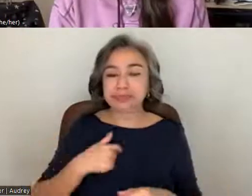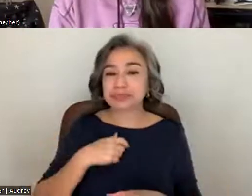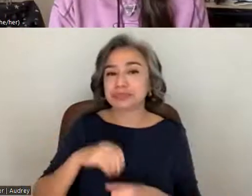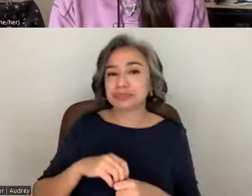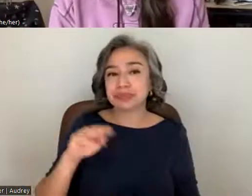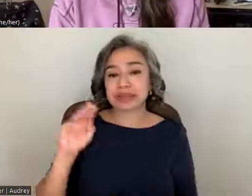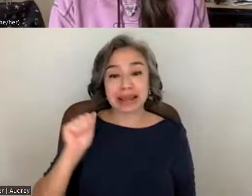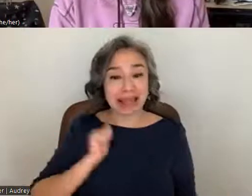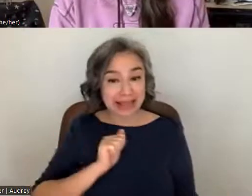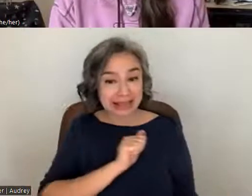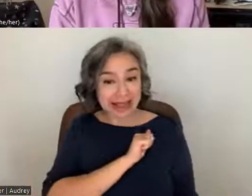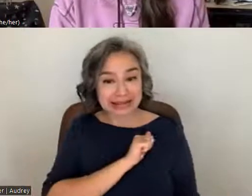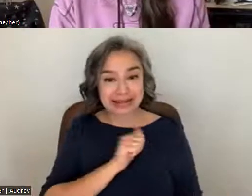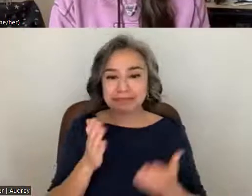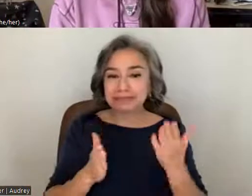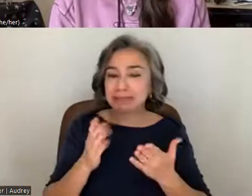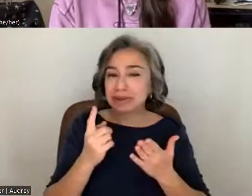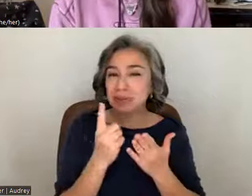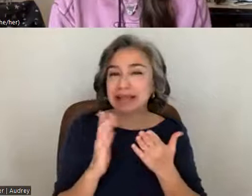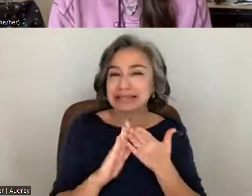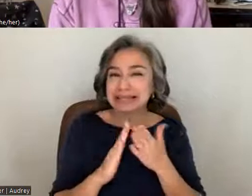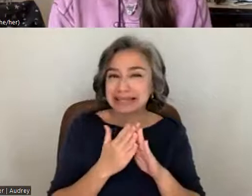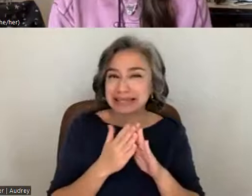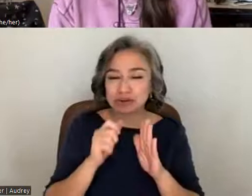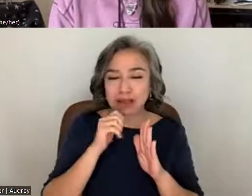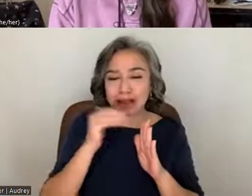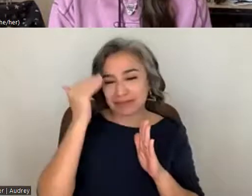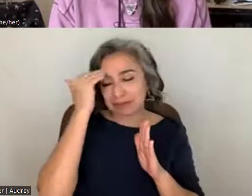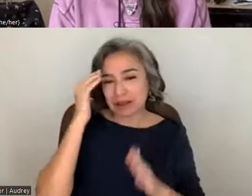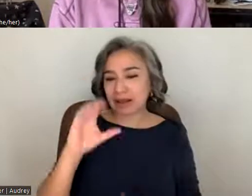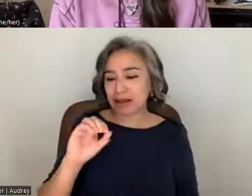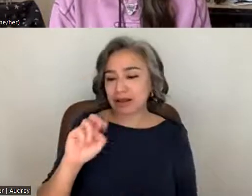in a city that you probably are not familiar with, Conyers, Georgia.